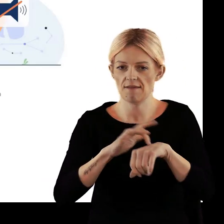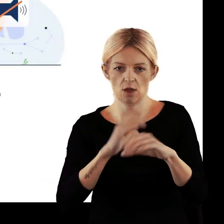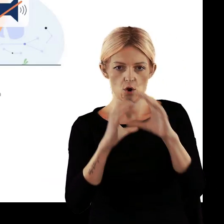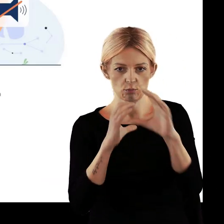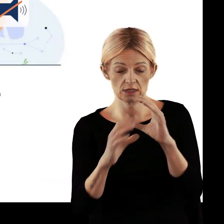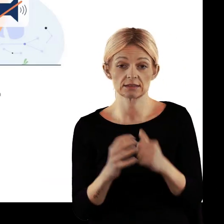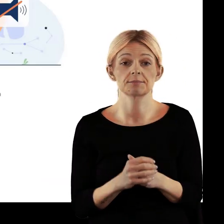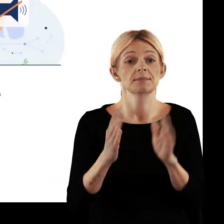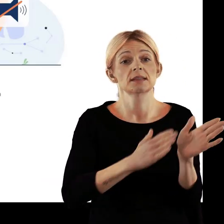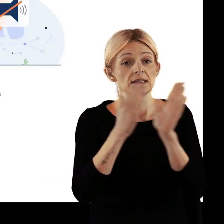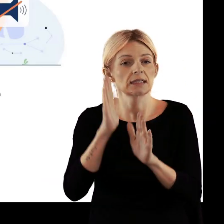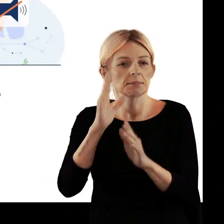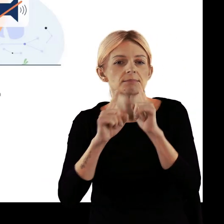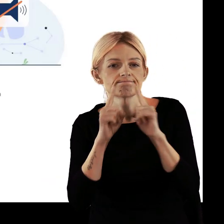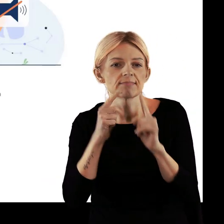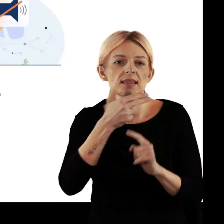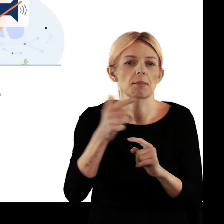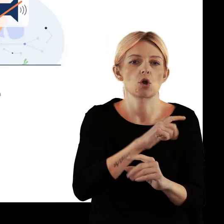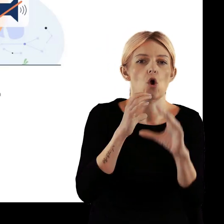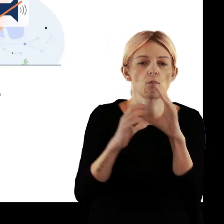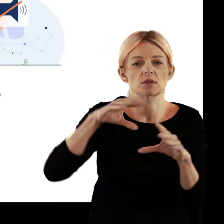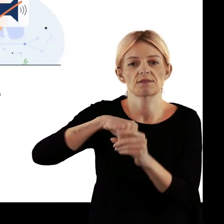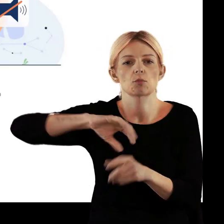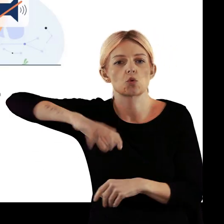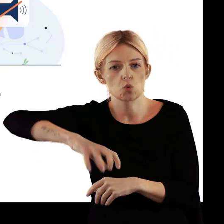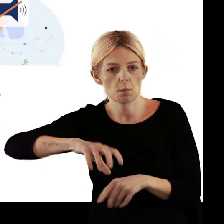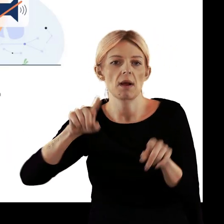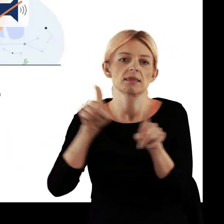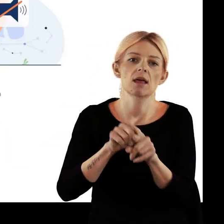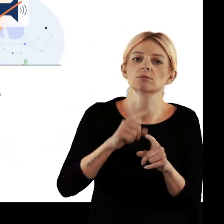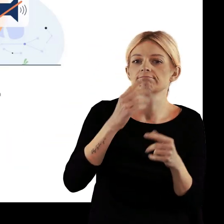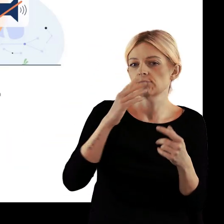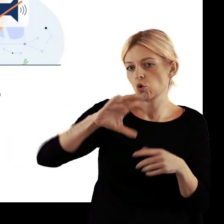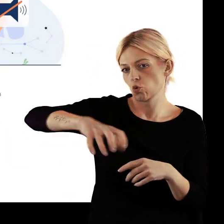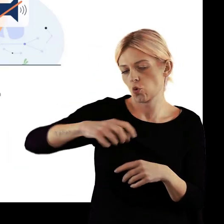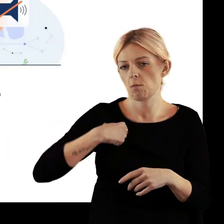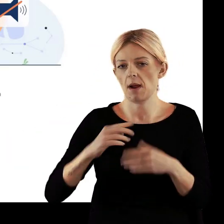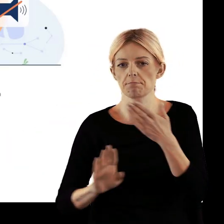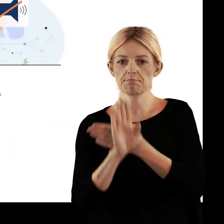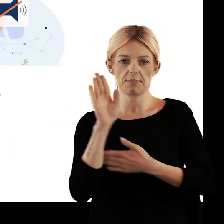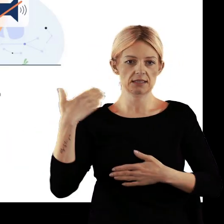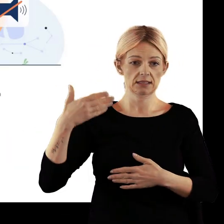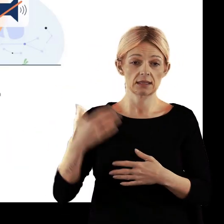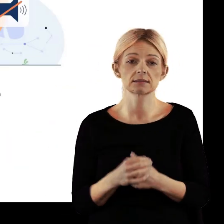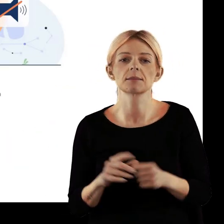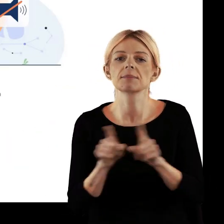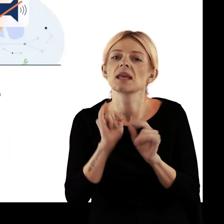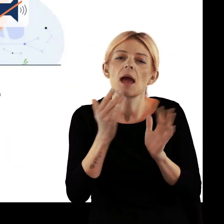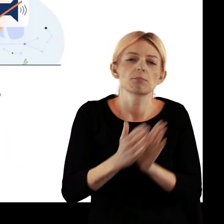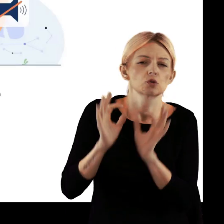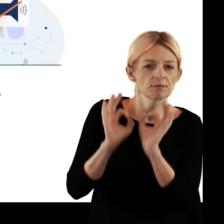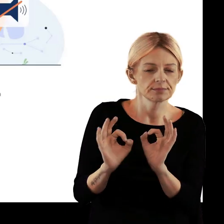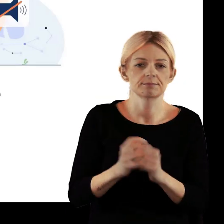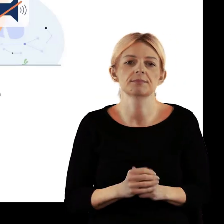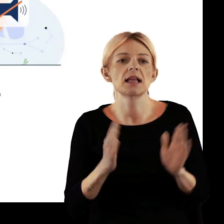of the group, so how to prepare for it well. Then we'll discuss teamwork. We'll explain what the